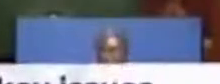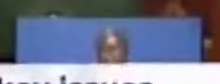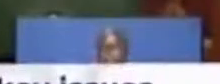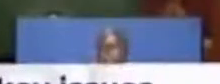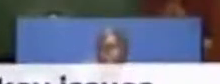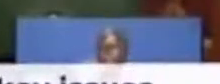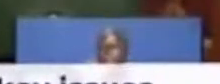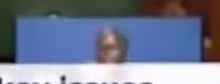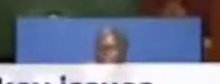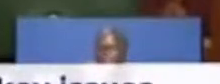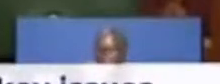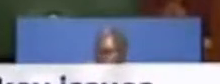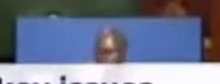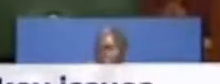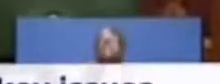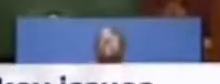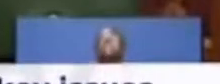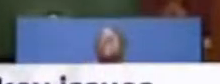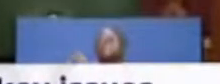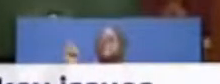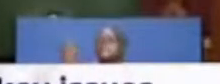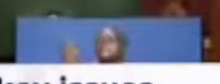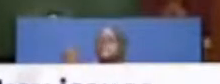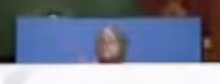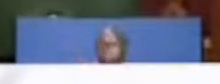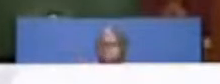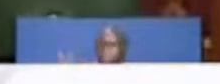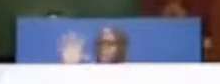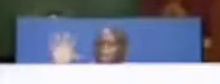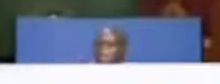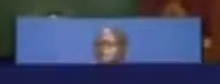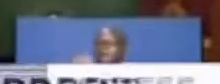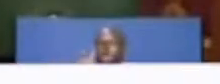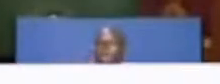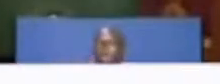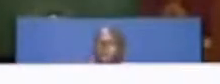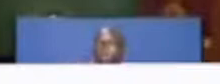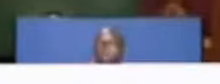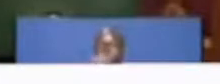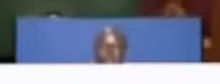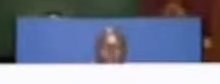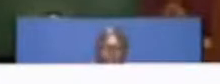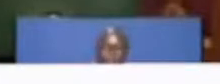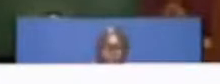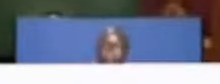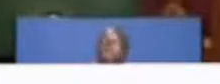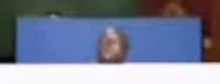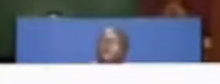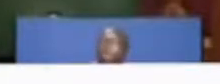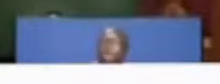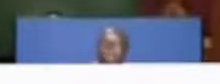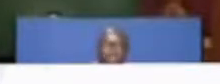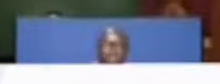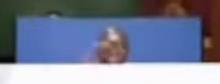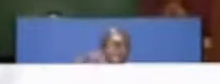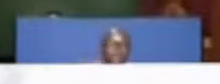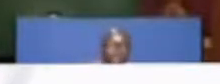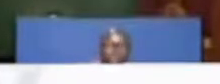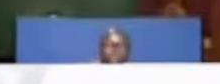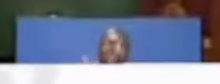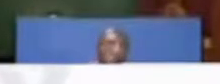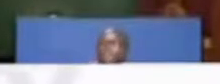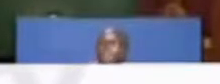2013, Kenya was Africa's 12th wealthiest nation with a